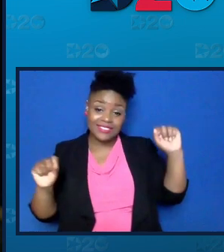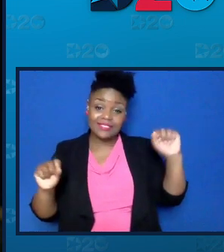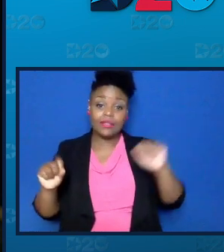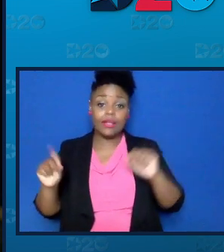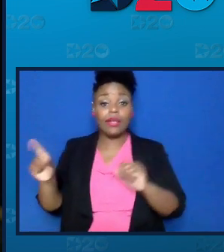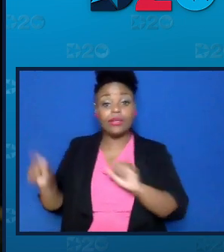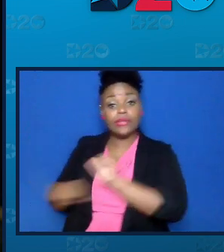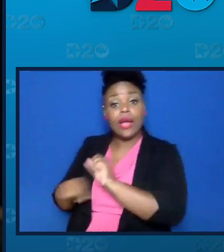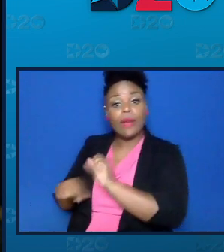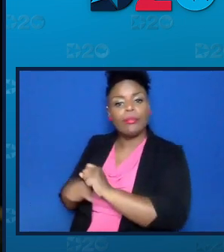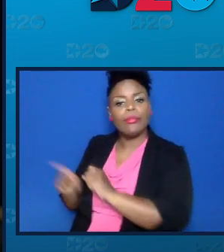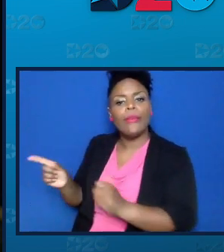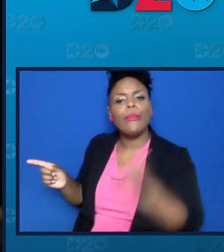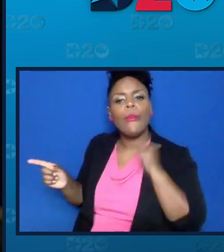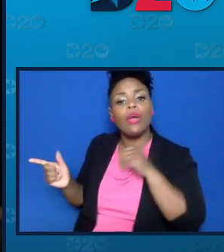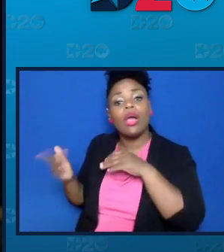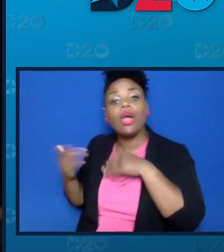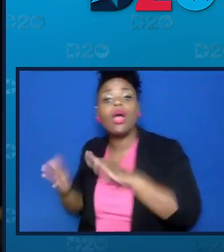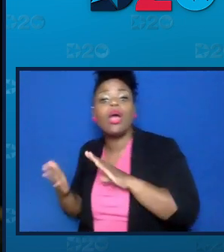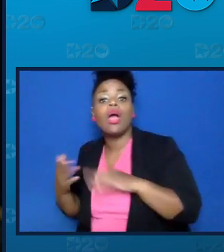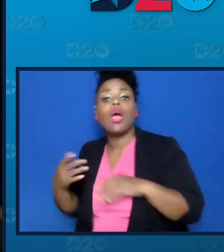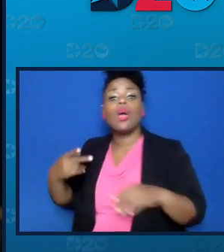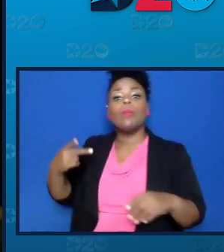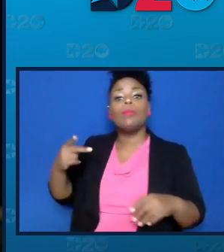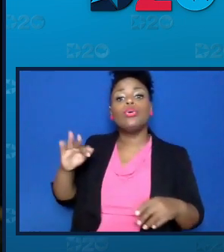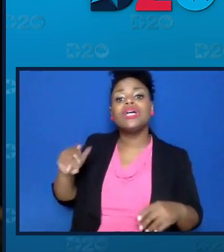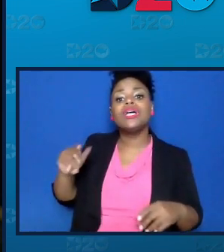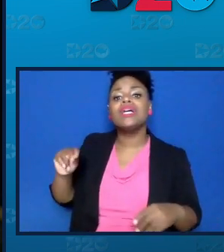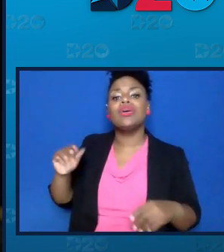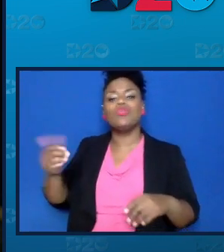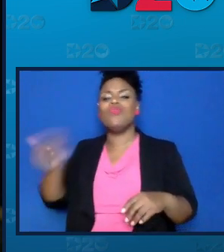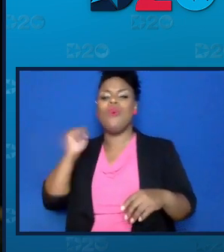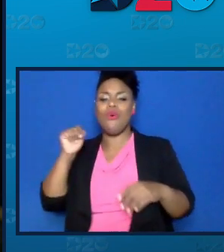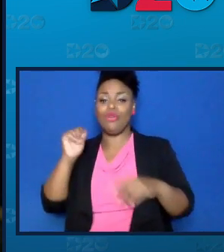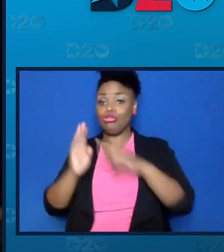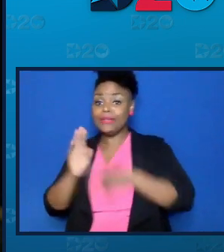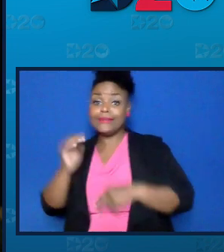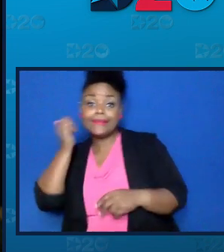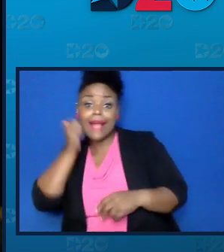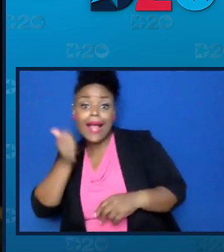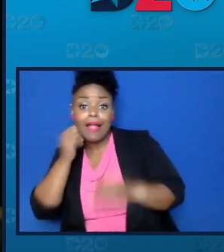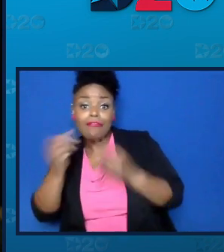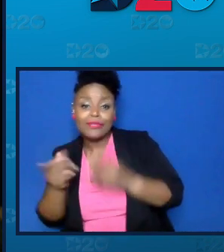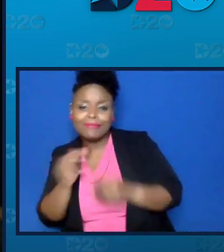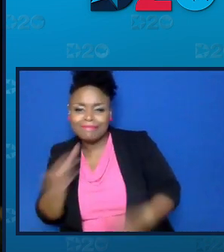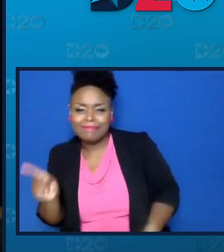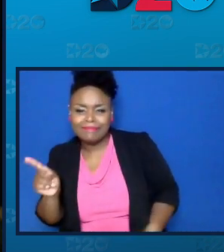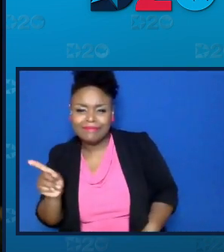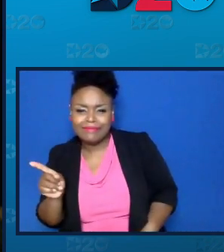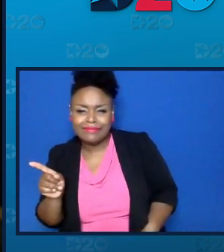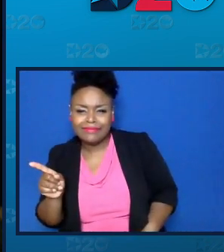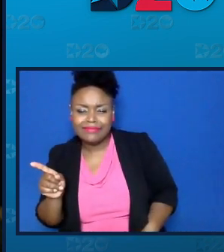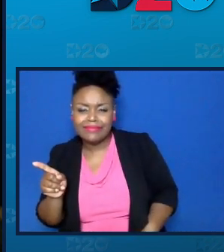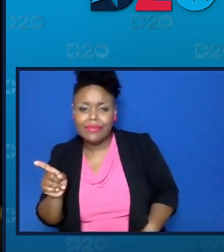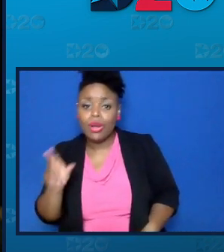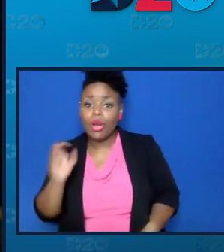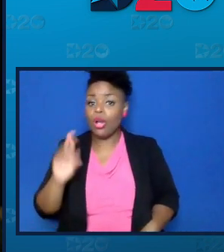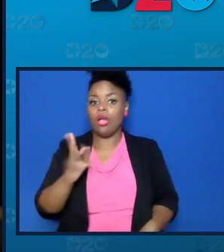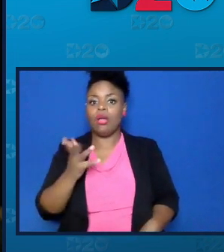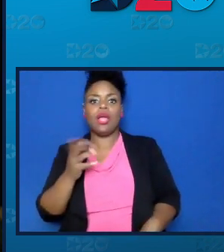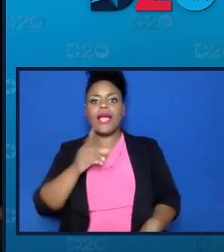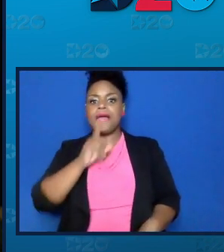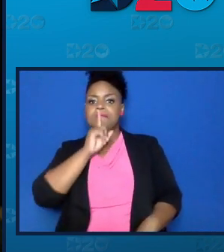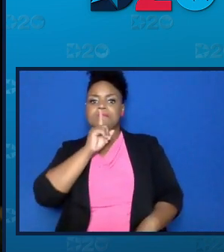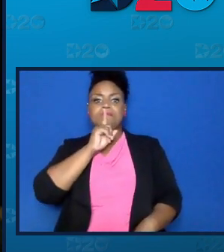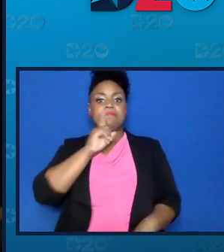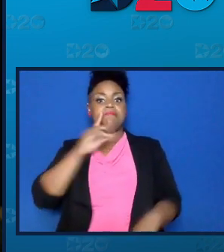daily intelligence briefings, or even publicly admonish adversaries for reportedly putting bounties on our troops' heads. As